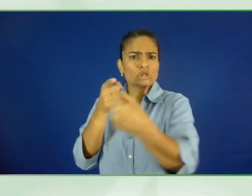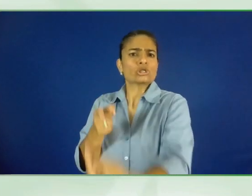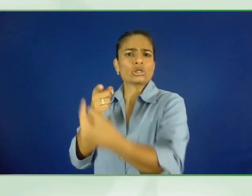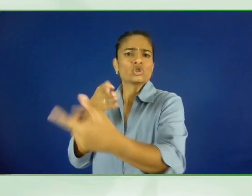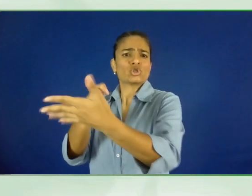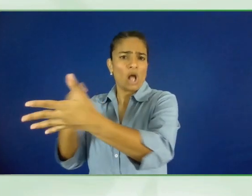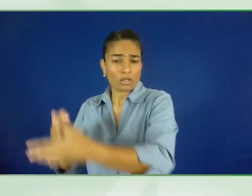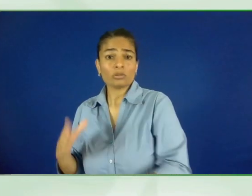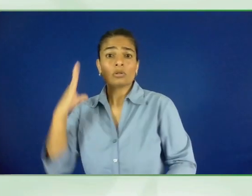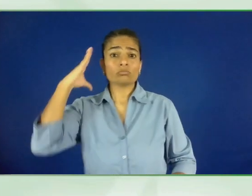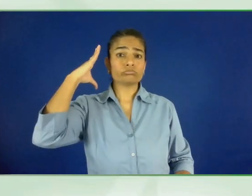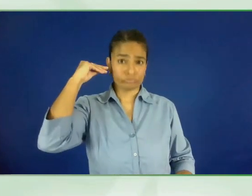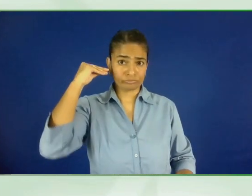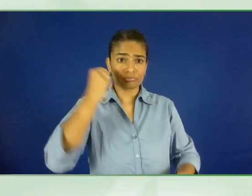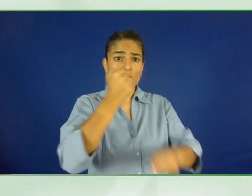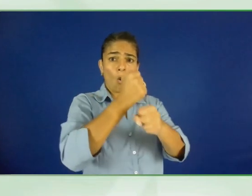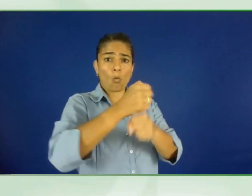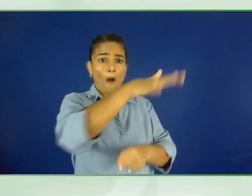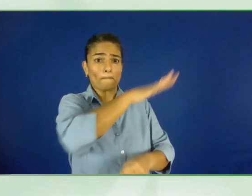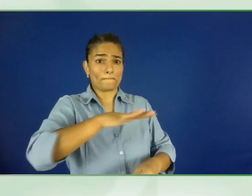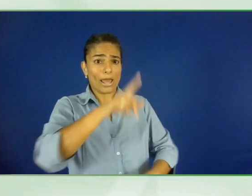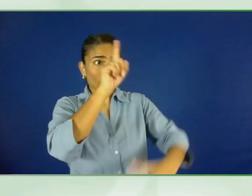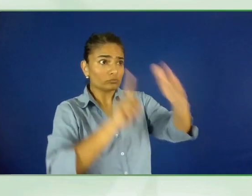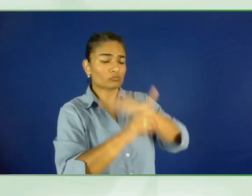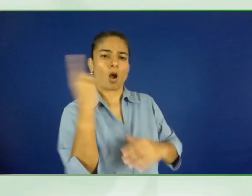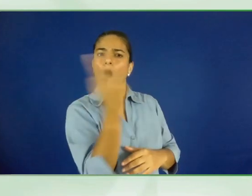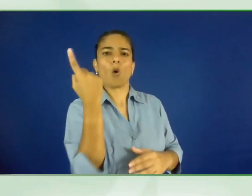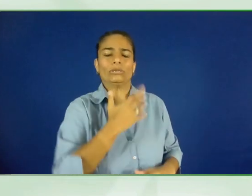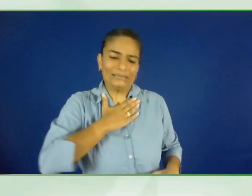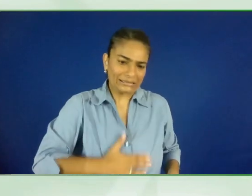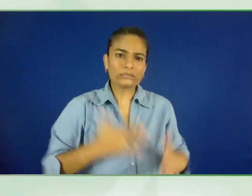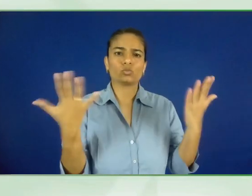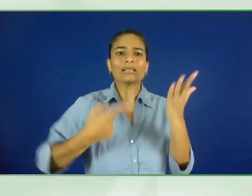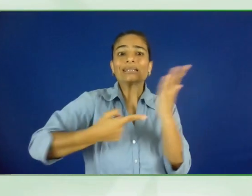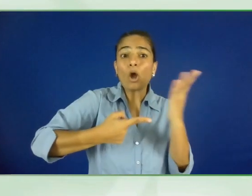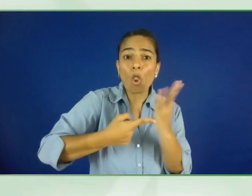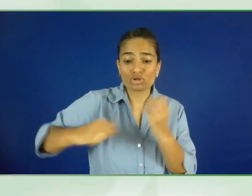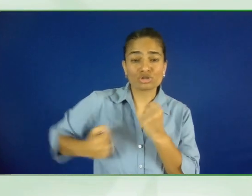need assistive devices or speech-to-text services for meetings.